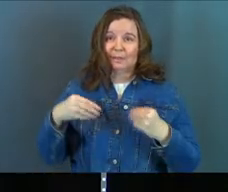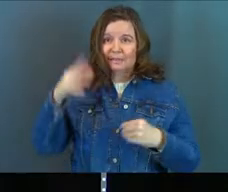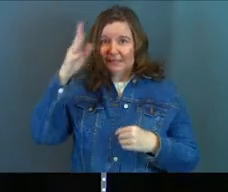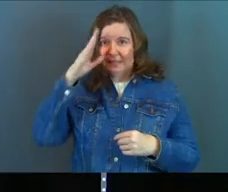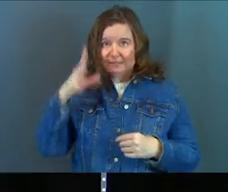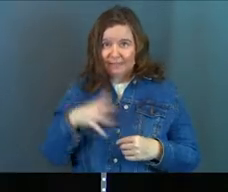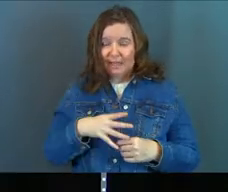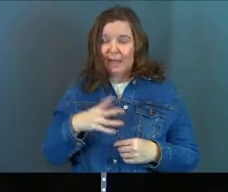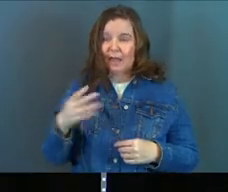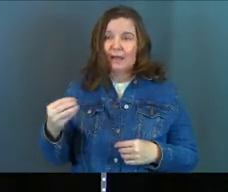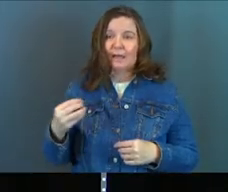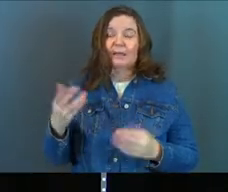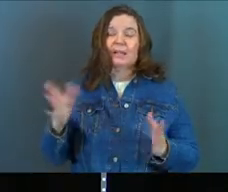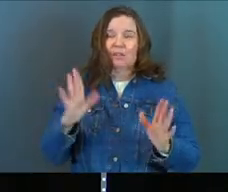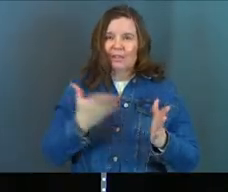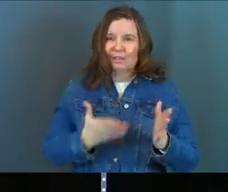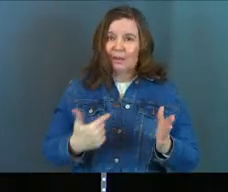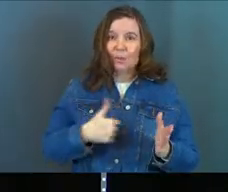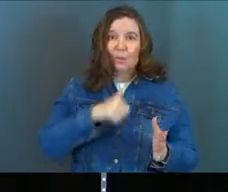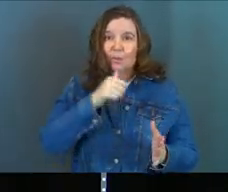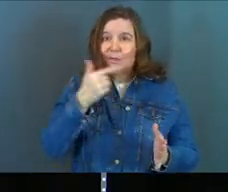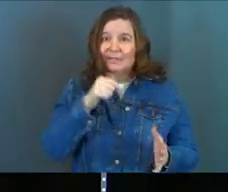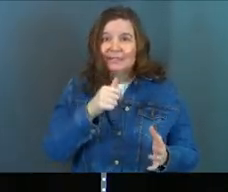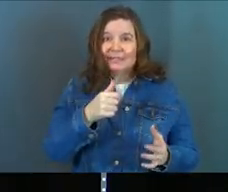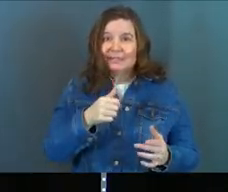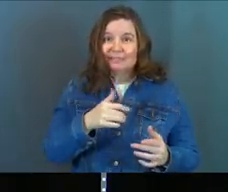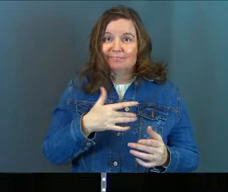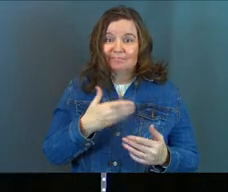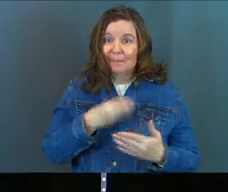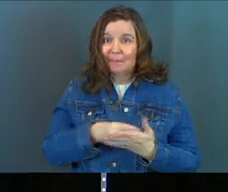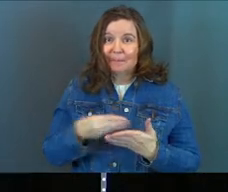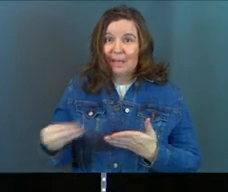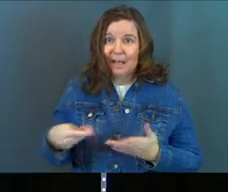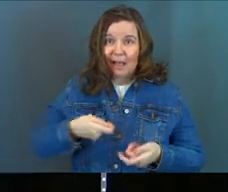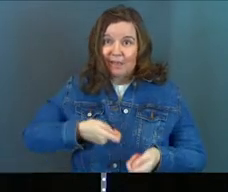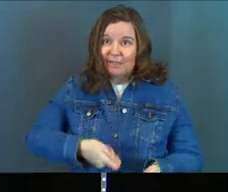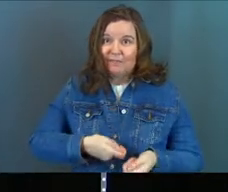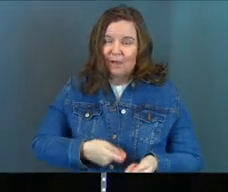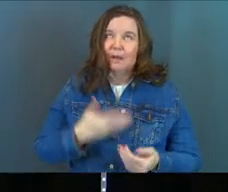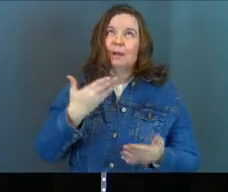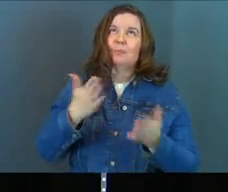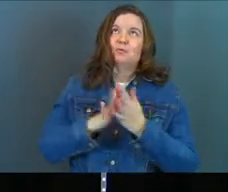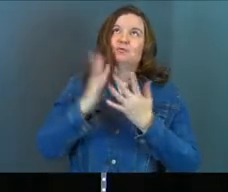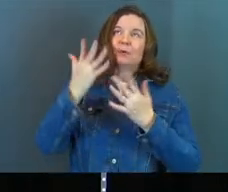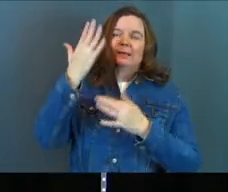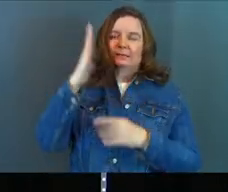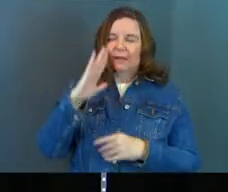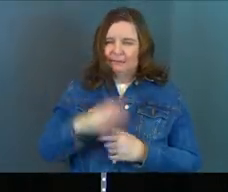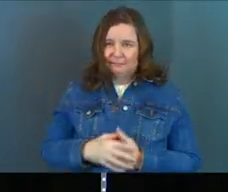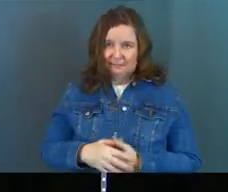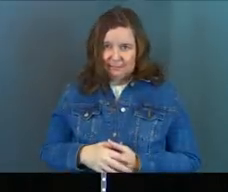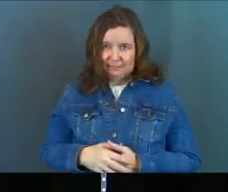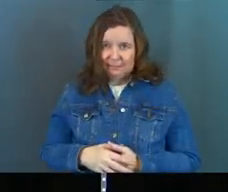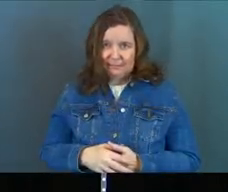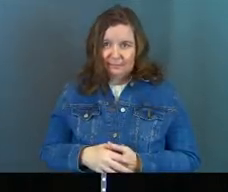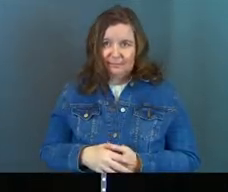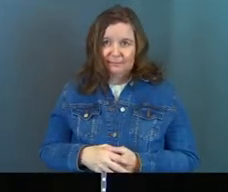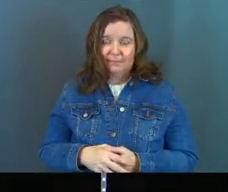salesman. And here's the thing, we did not end up buying the vacuum, praise God.